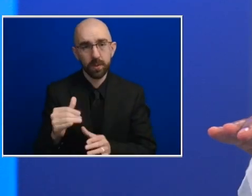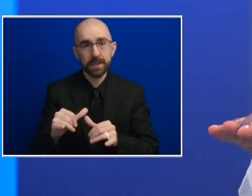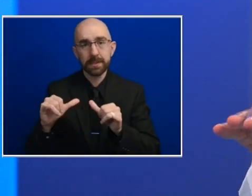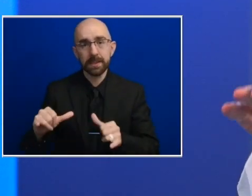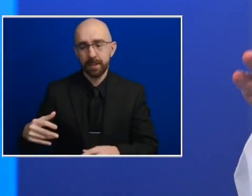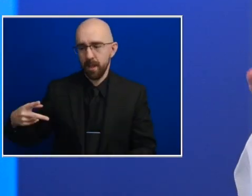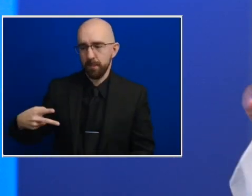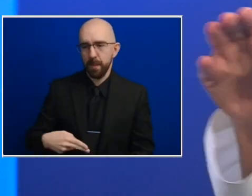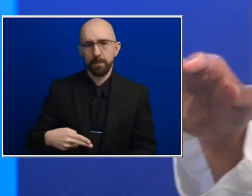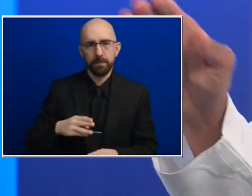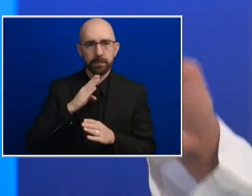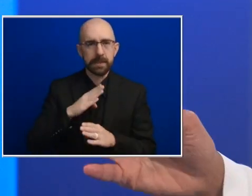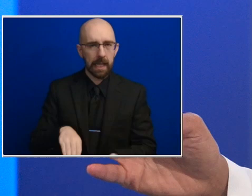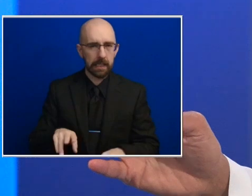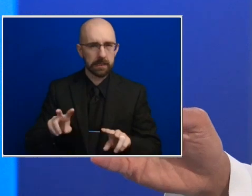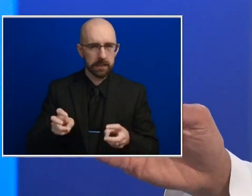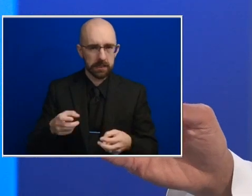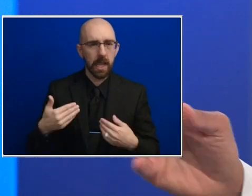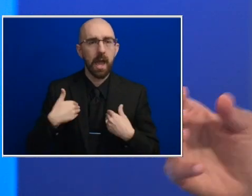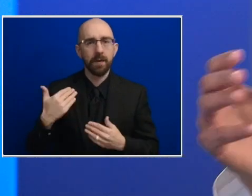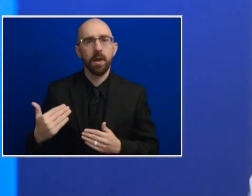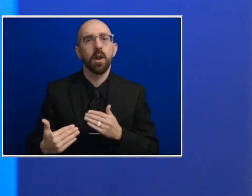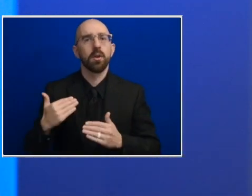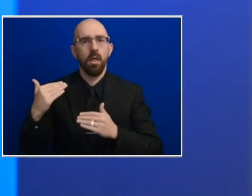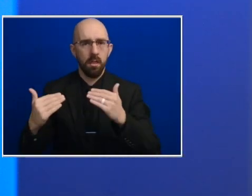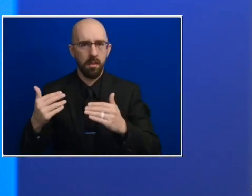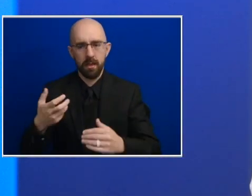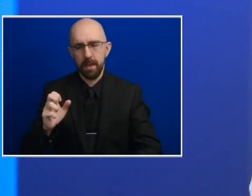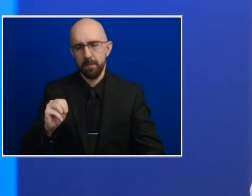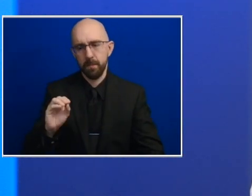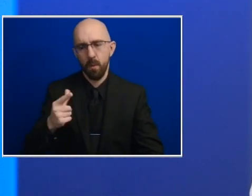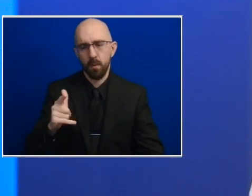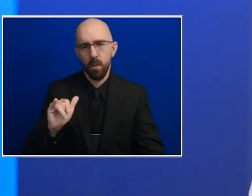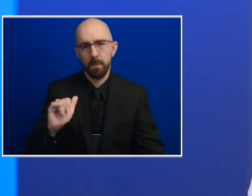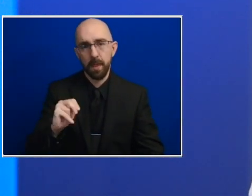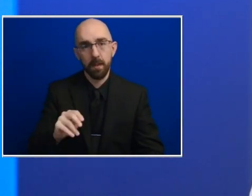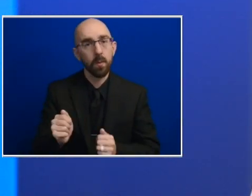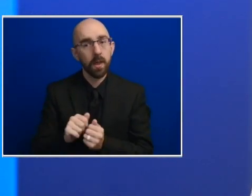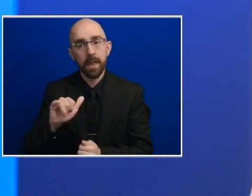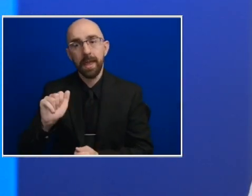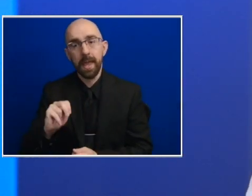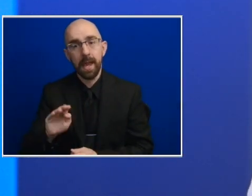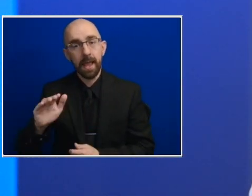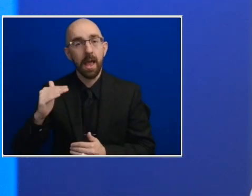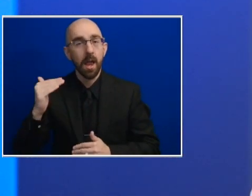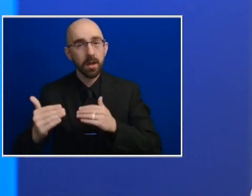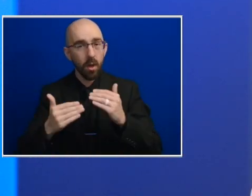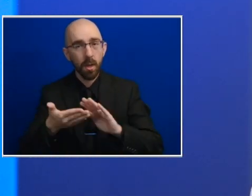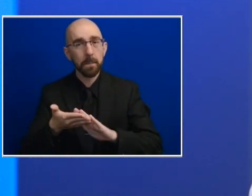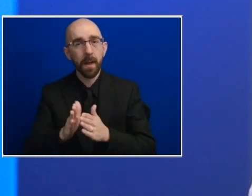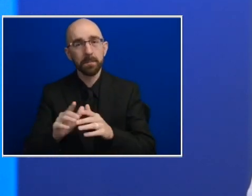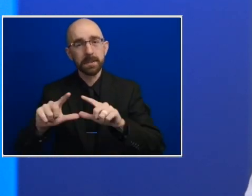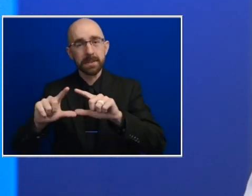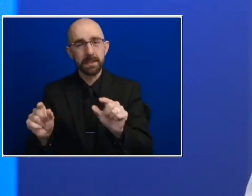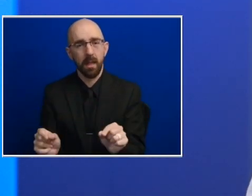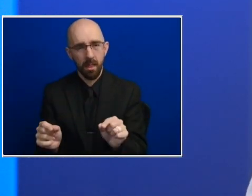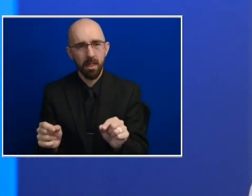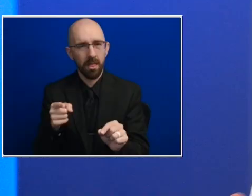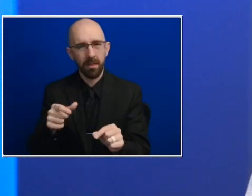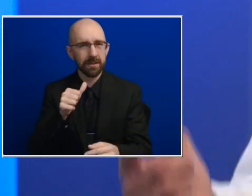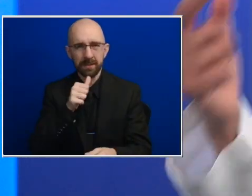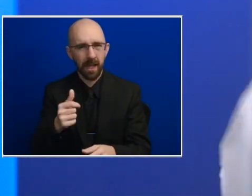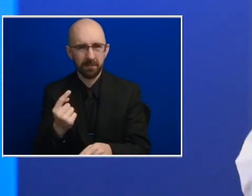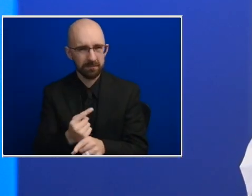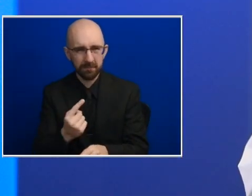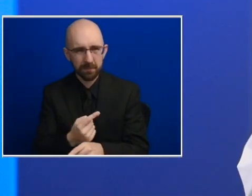silenced, so you can have adult hemoglobin. But in Ian's case, his adult hemoglobin is sickle cell, is faulty. So what we're going to do is